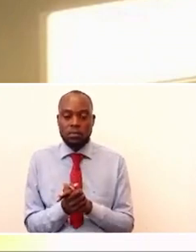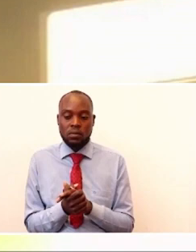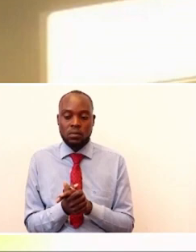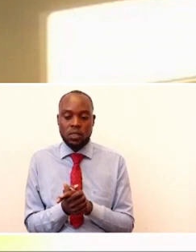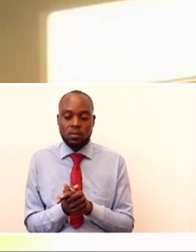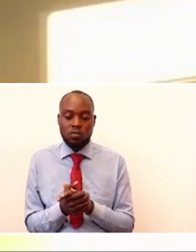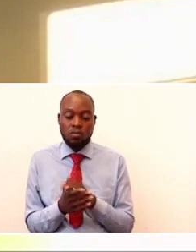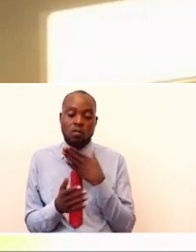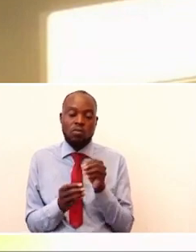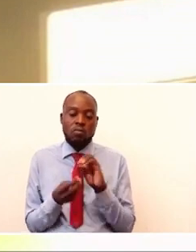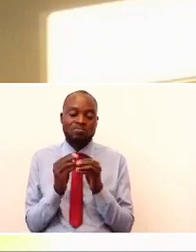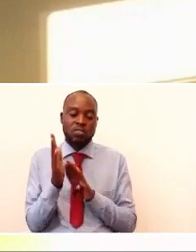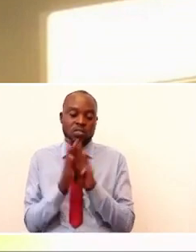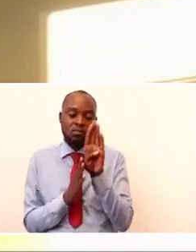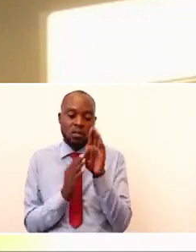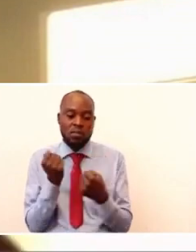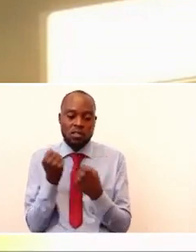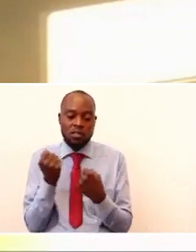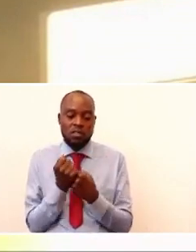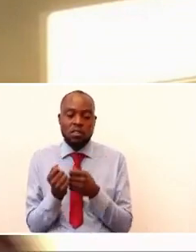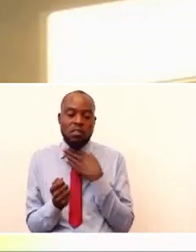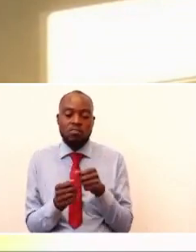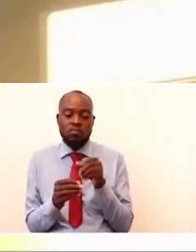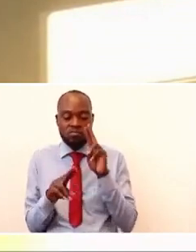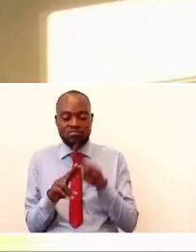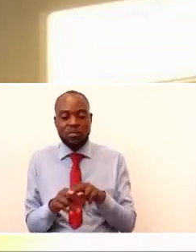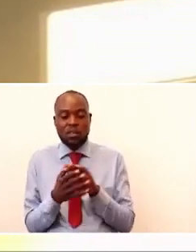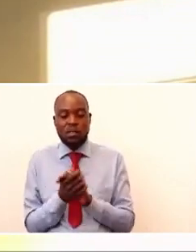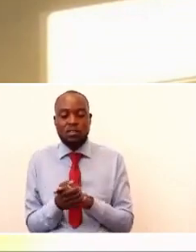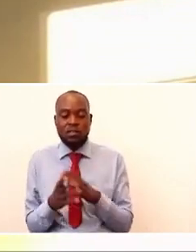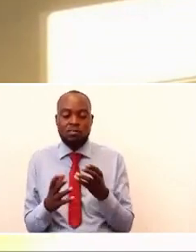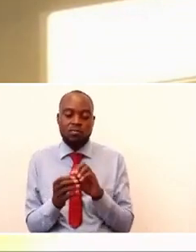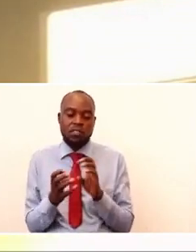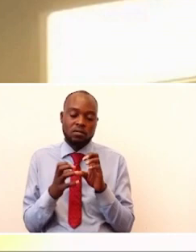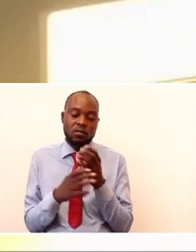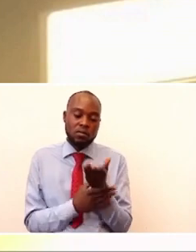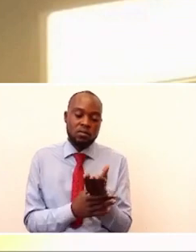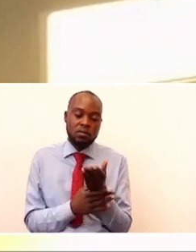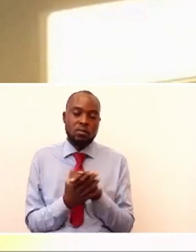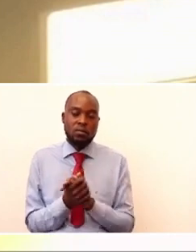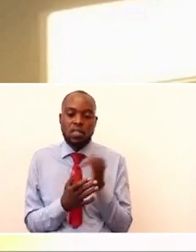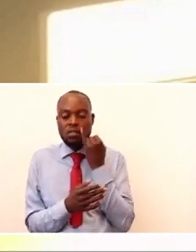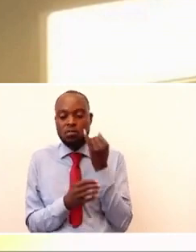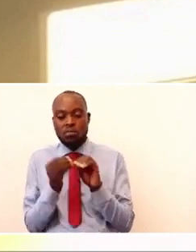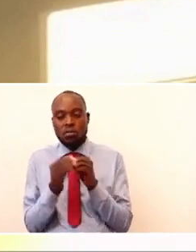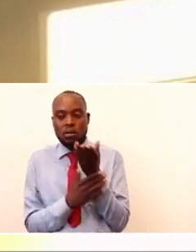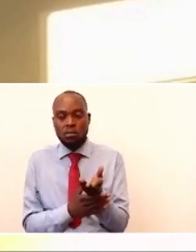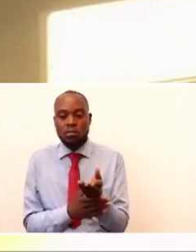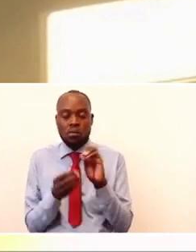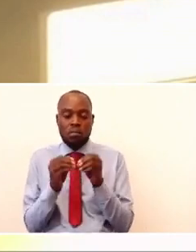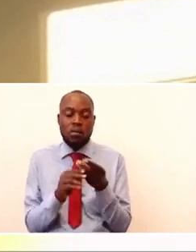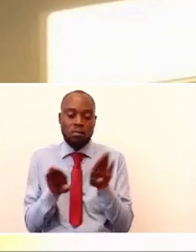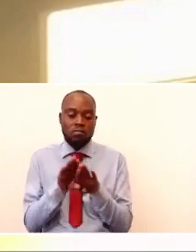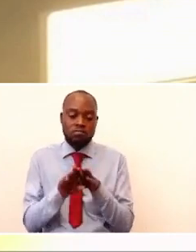to develop a system, you need to have interoperability between different agents that use different platforms, if they do. And imagine the same thing